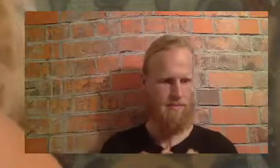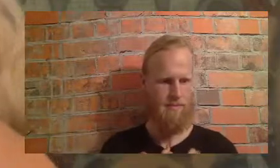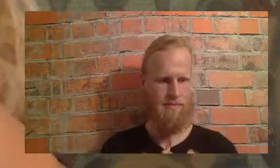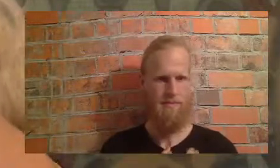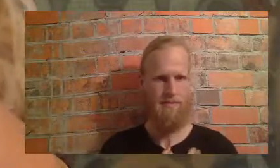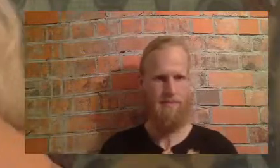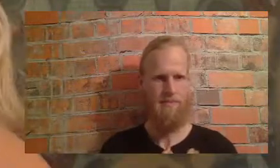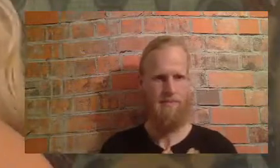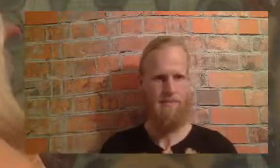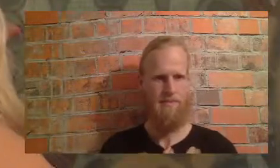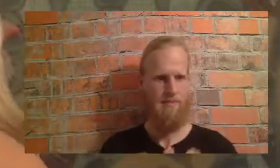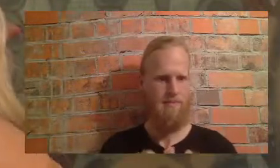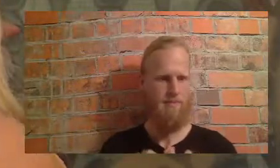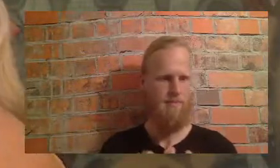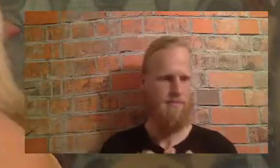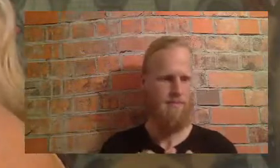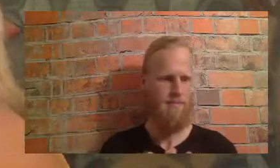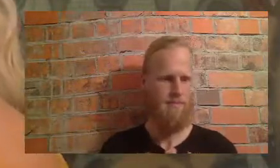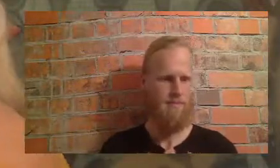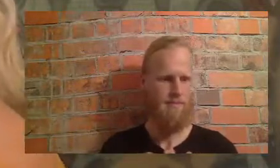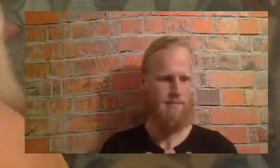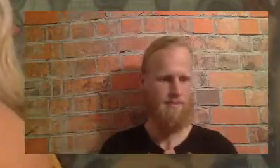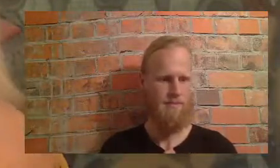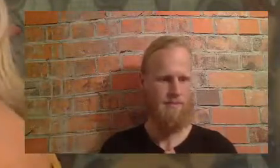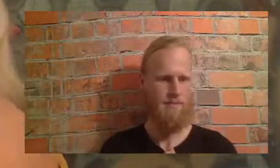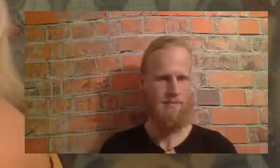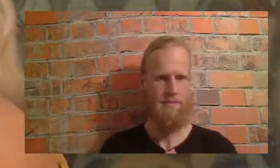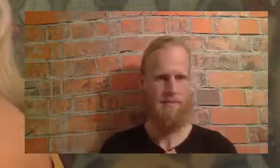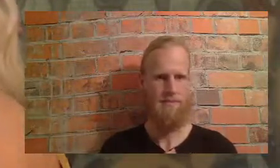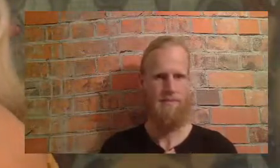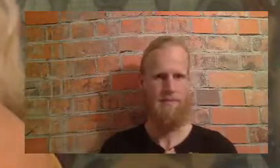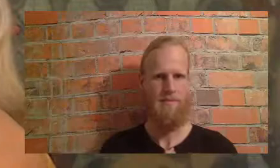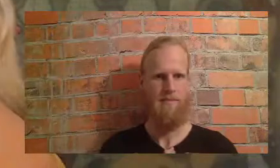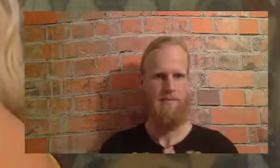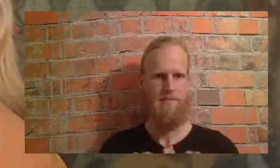to more perfectly fit your situation.